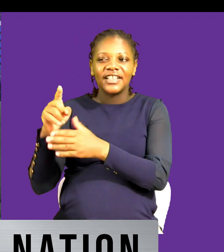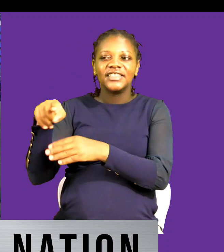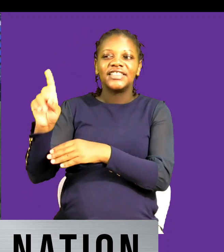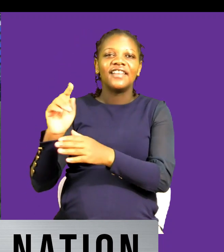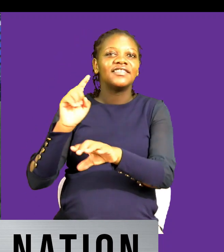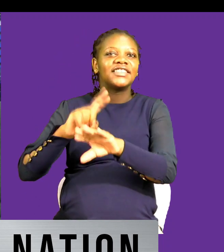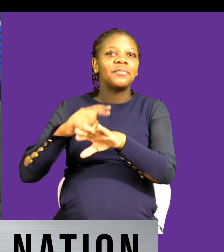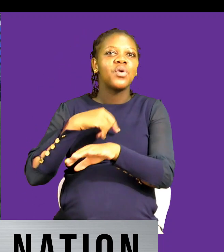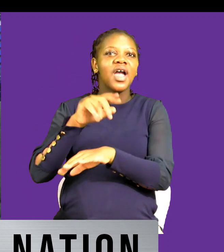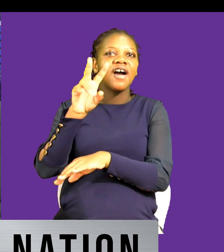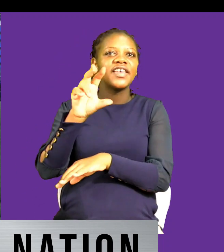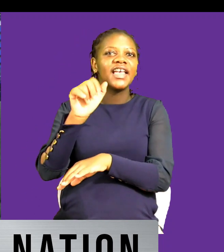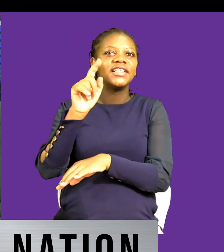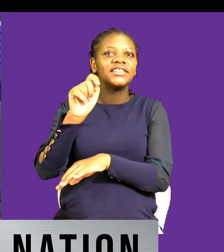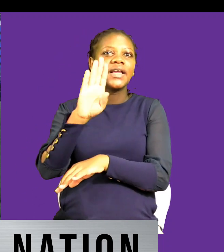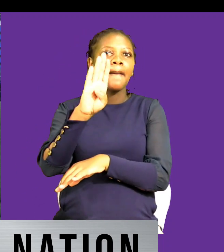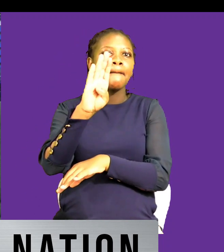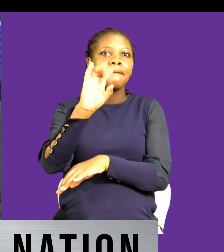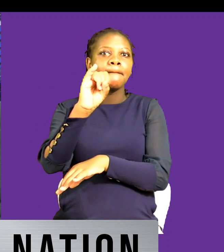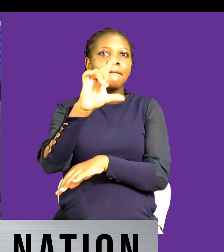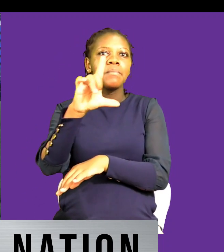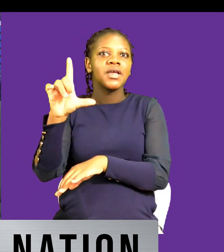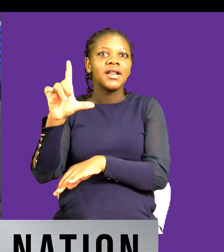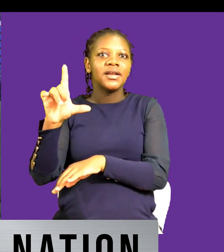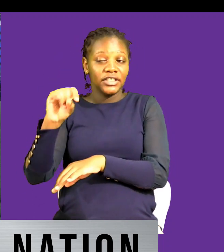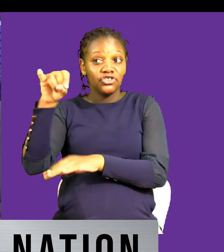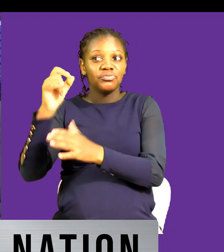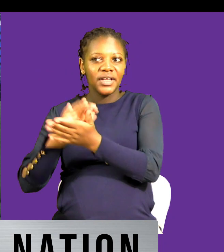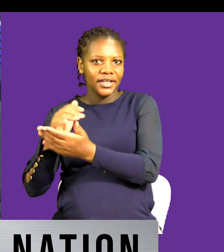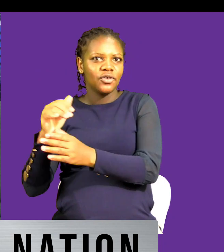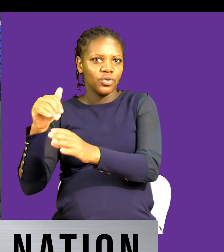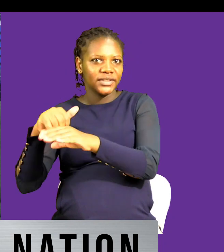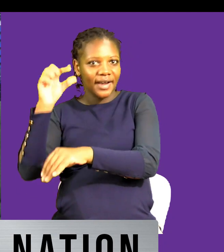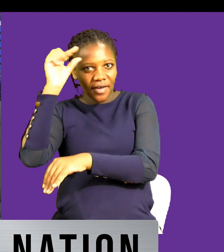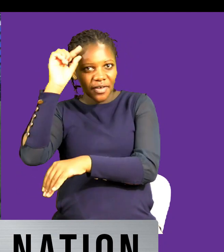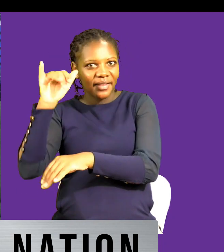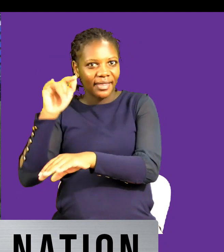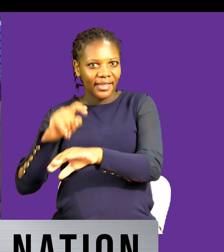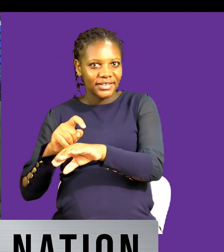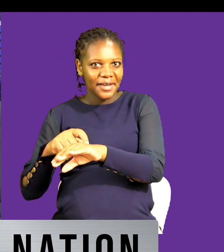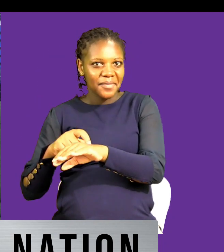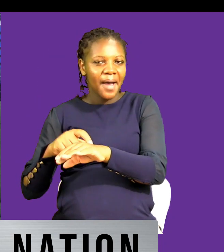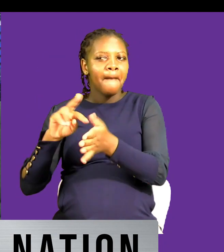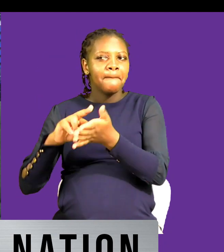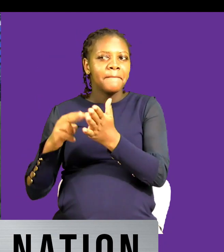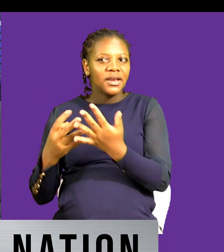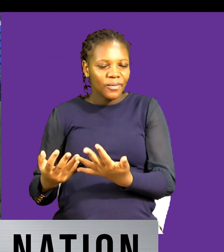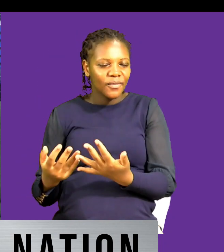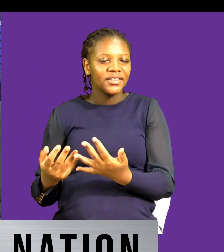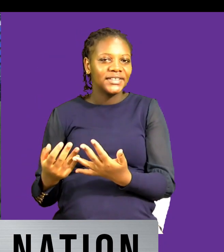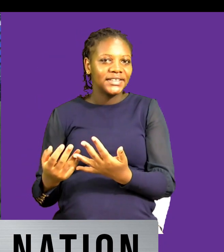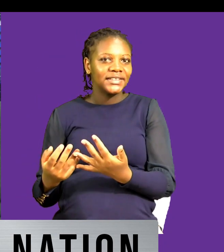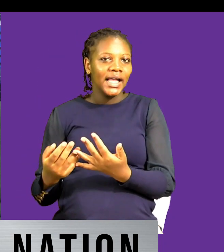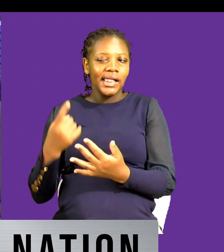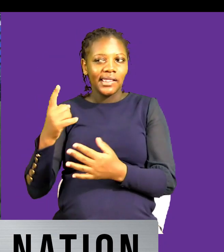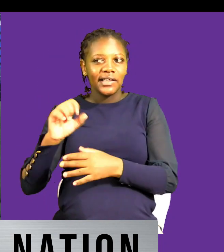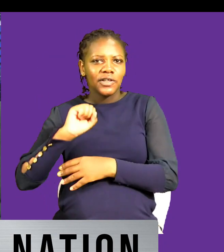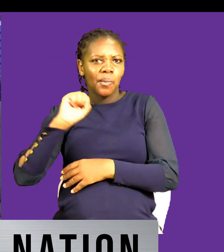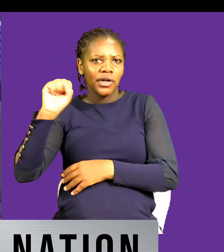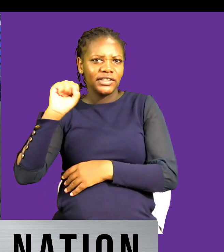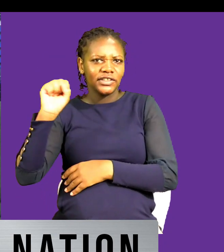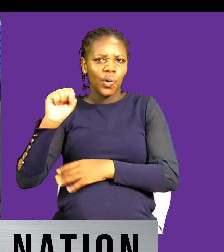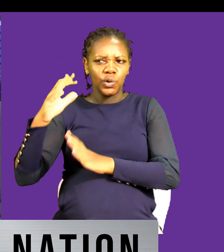VAT bill, it is Jubilee that was in power at that time. And so it is a question that this political elite